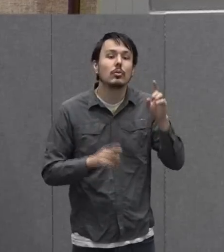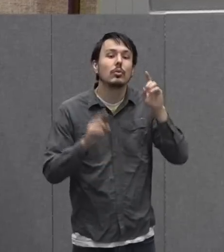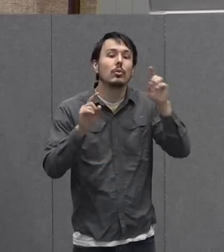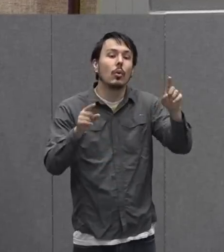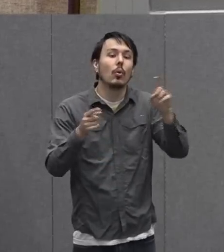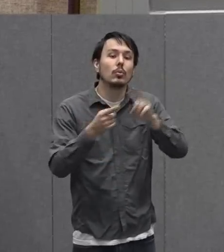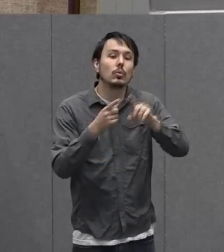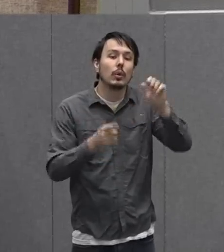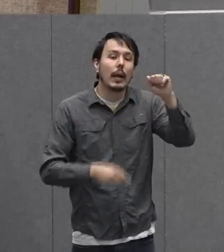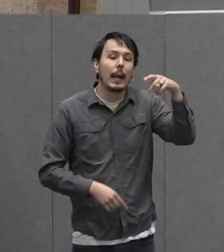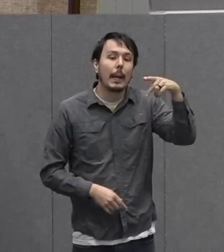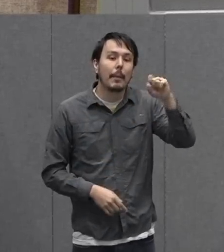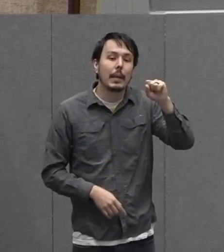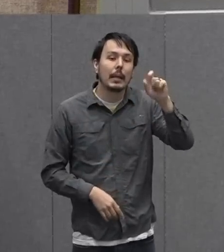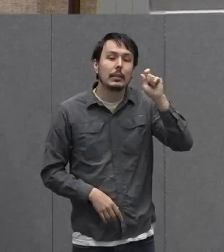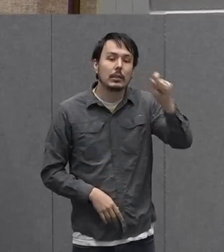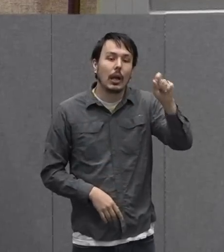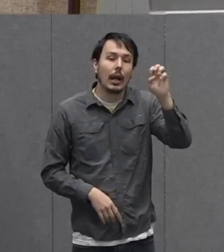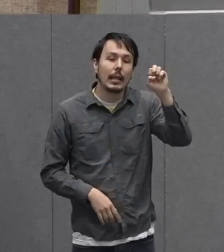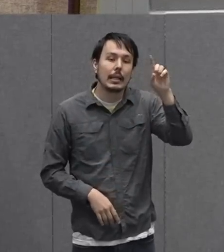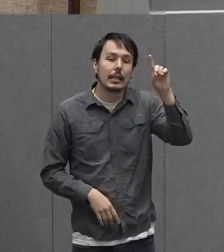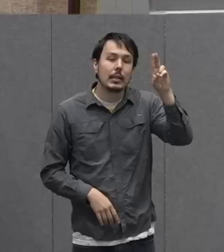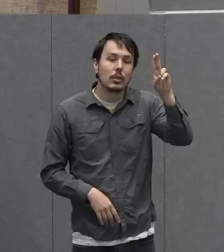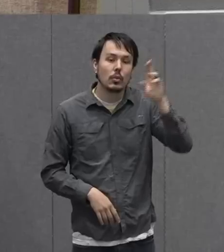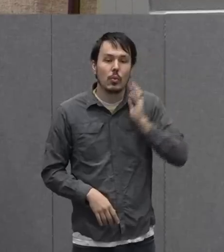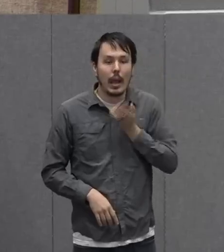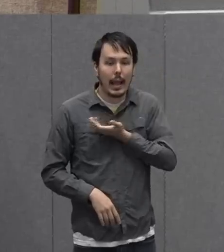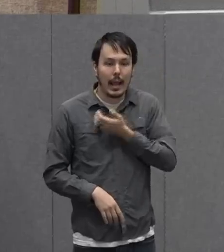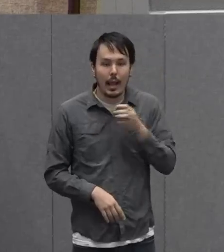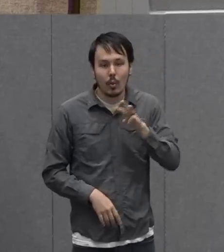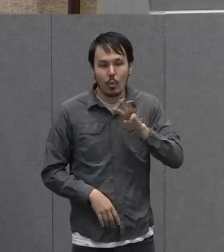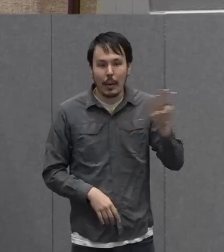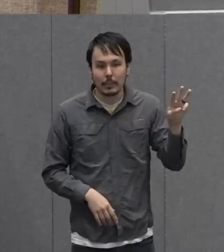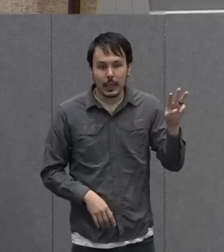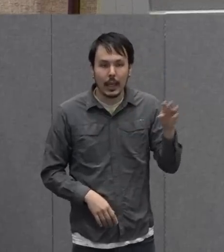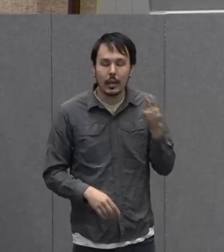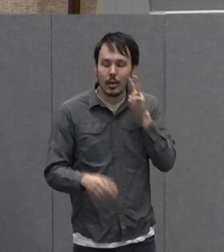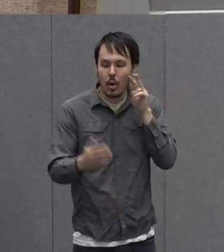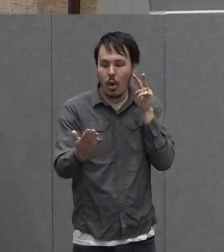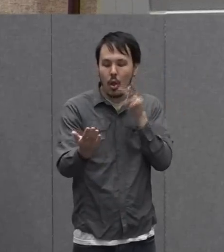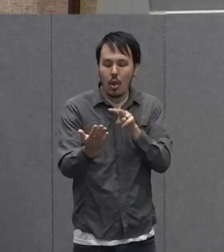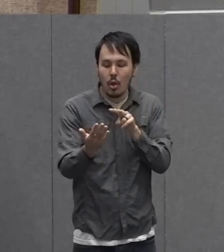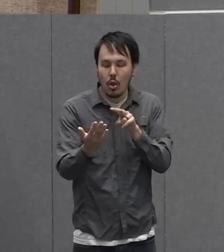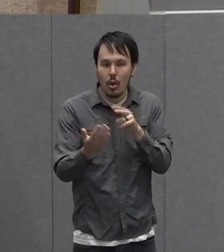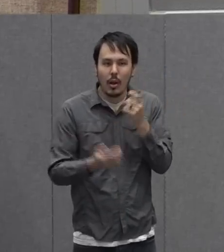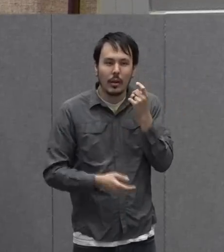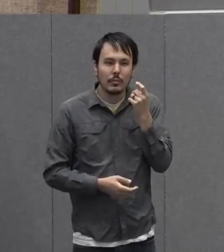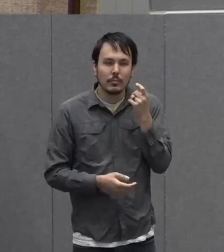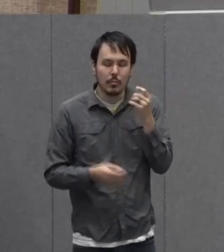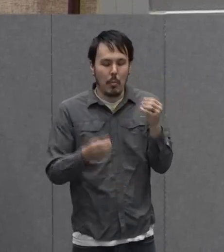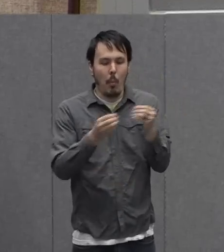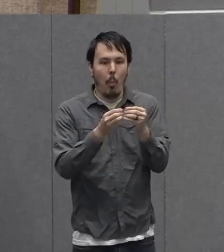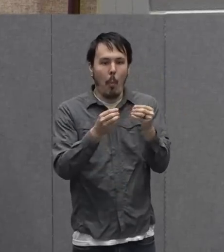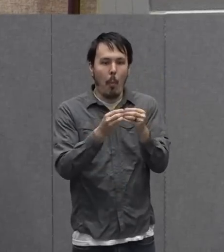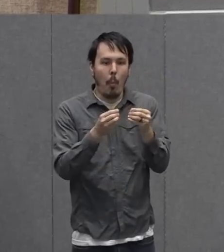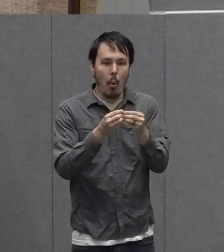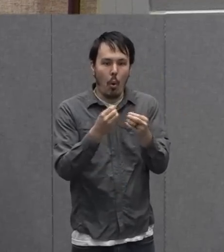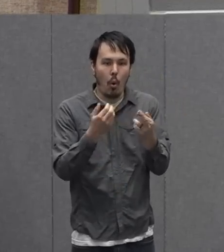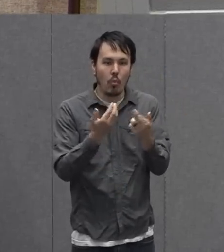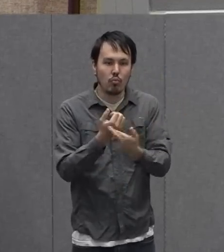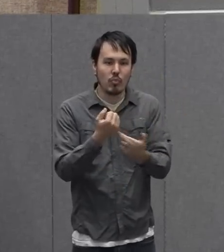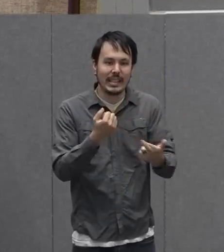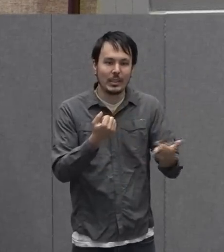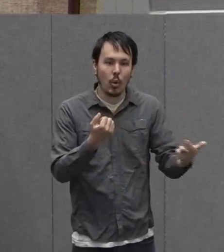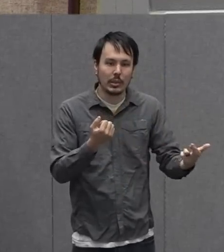the aps.edu website and look under the More Resources page, it will take